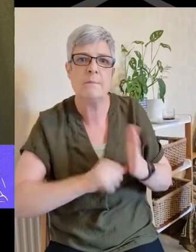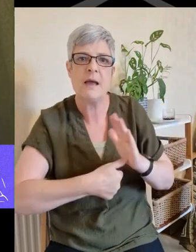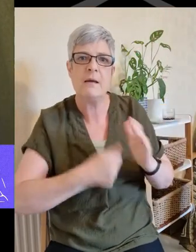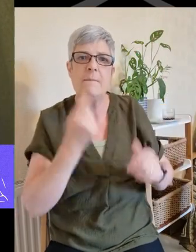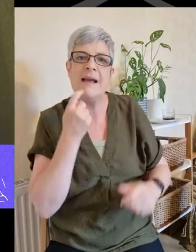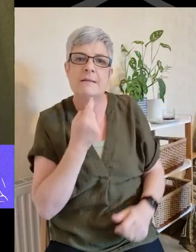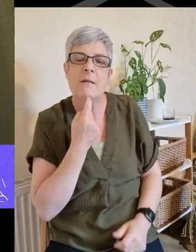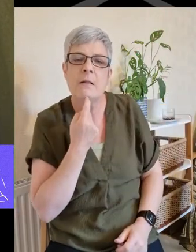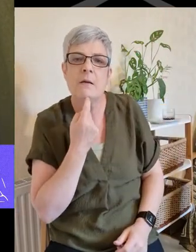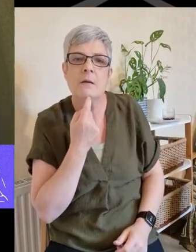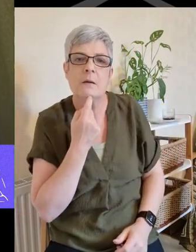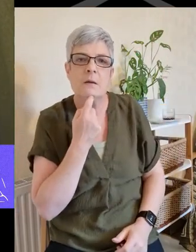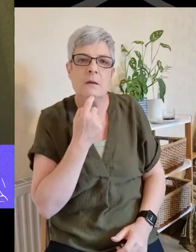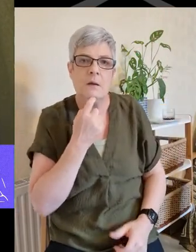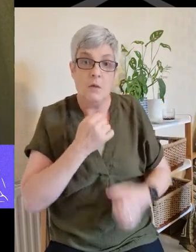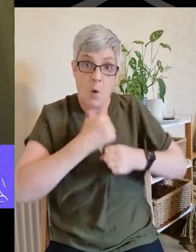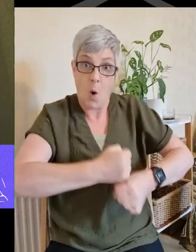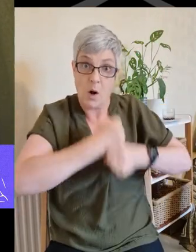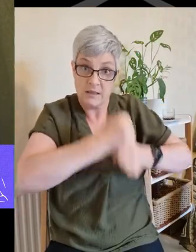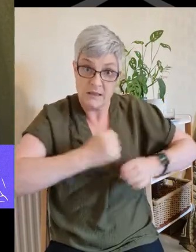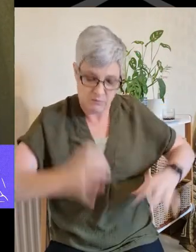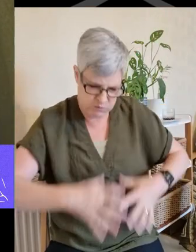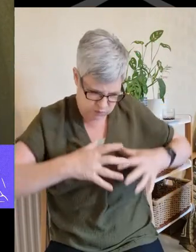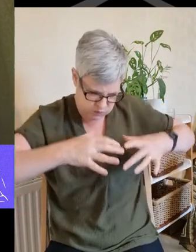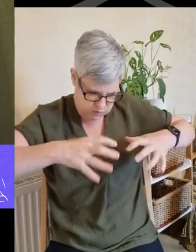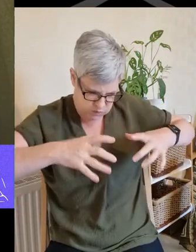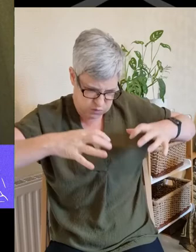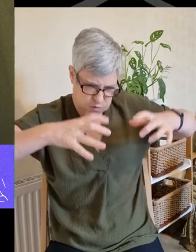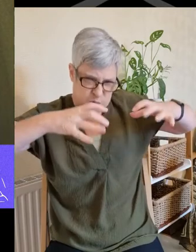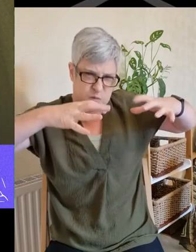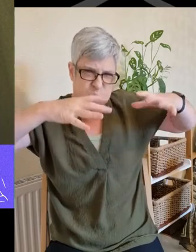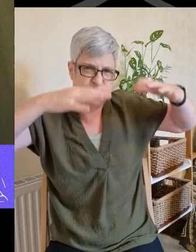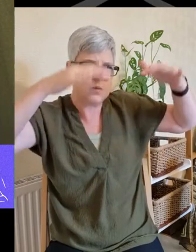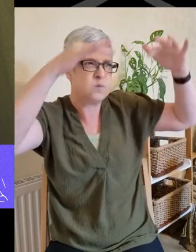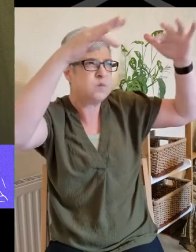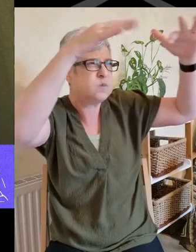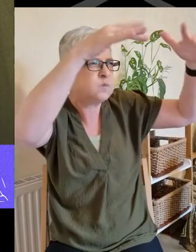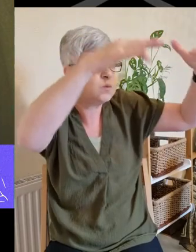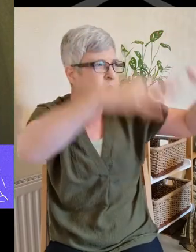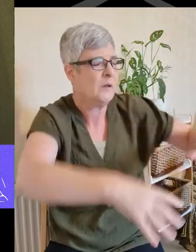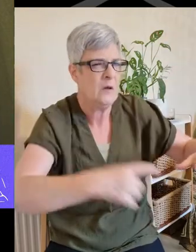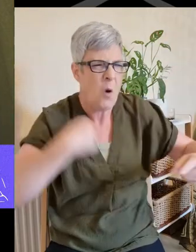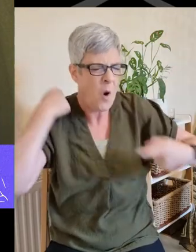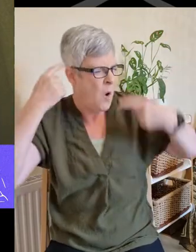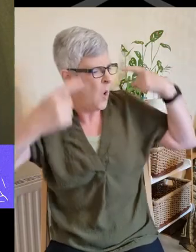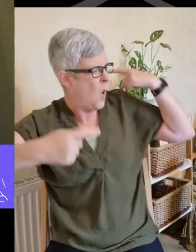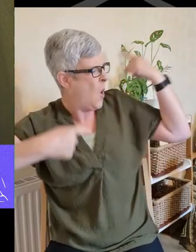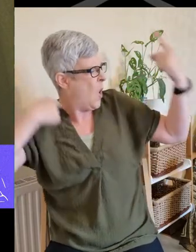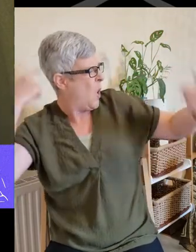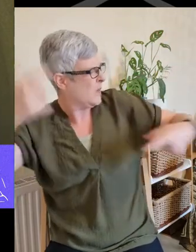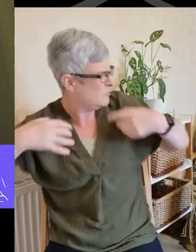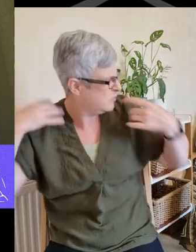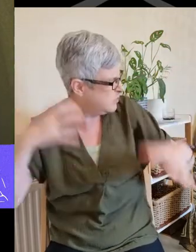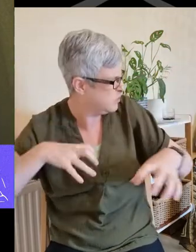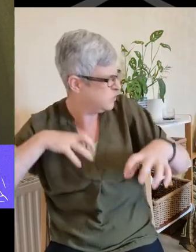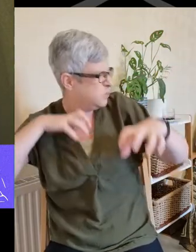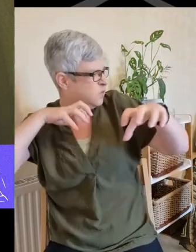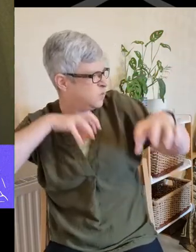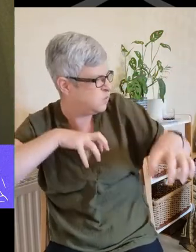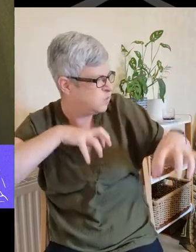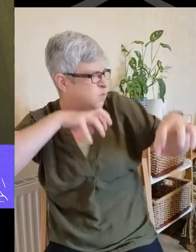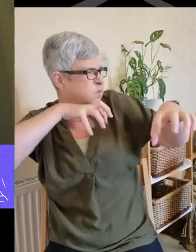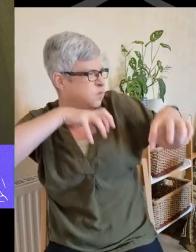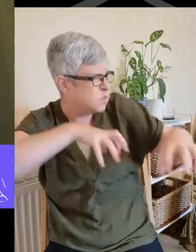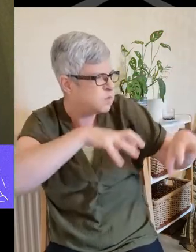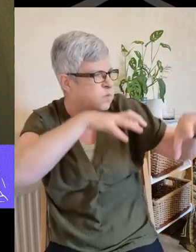of dust raised by their horses will cover you. The noise of their horses pulling wagons and chariots will